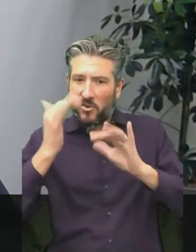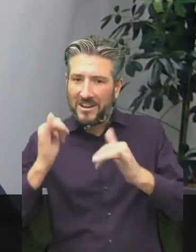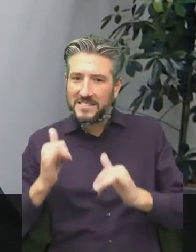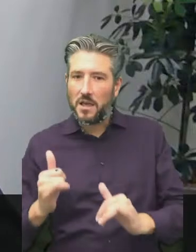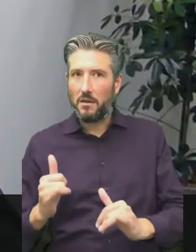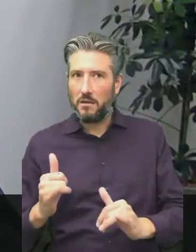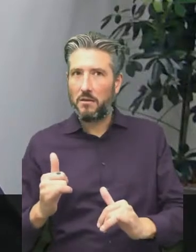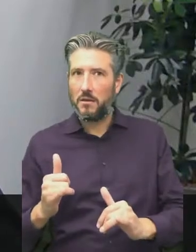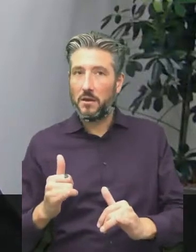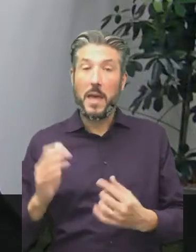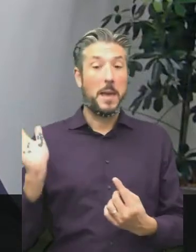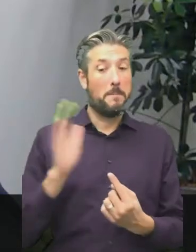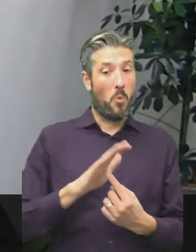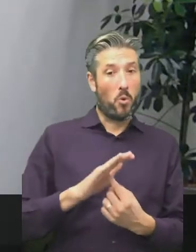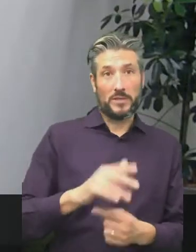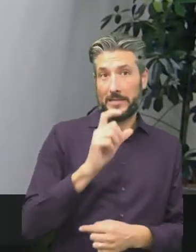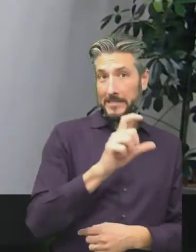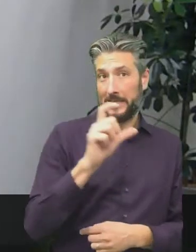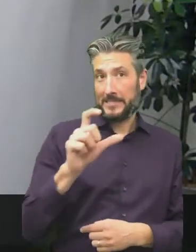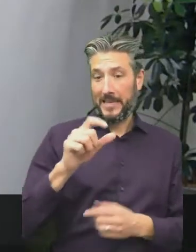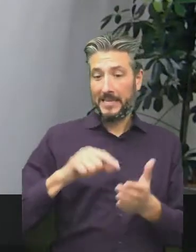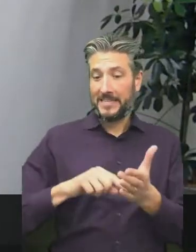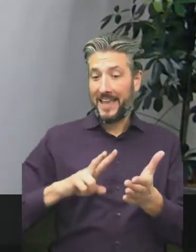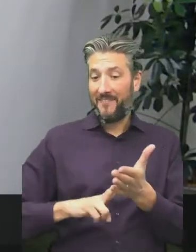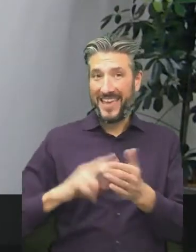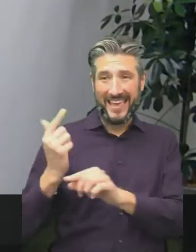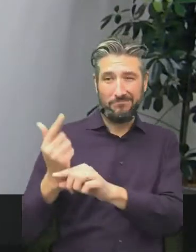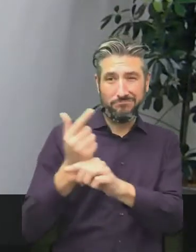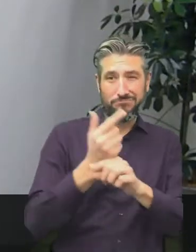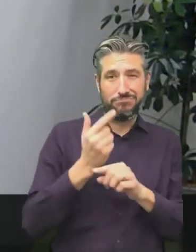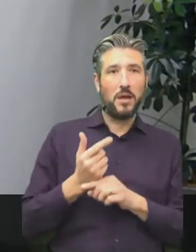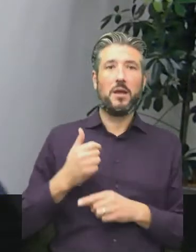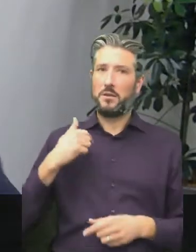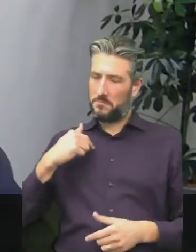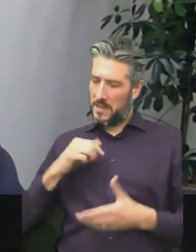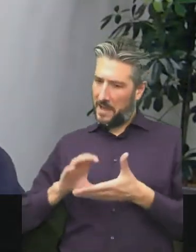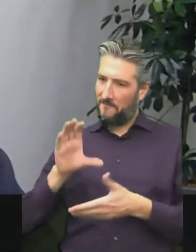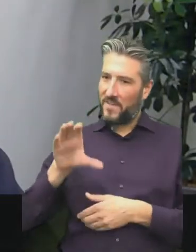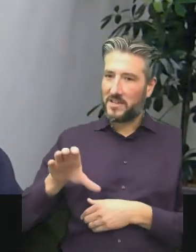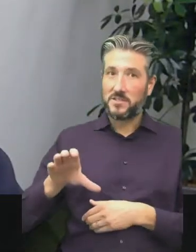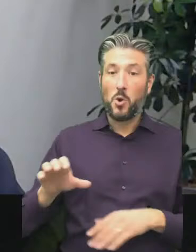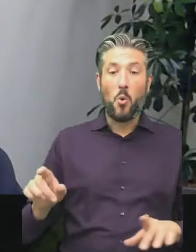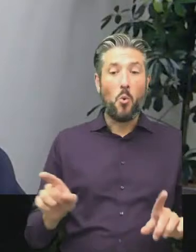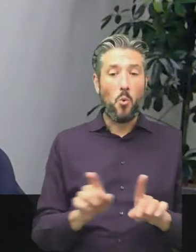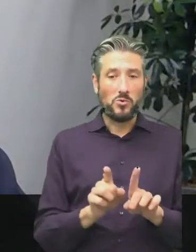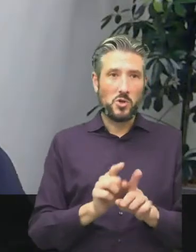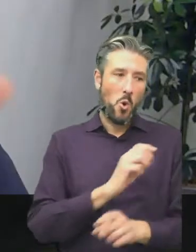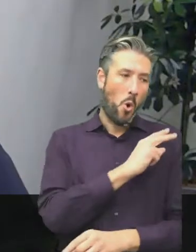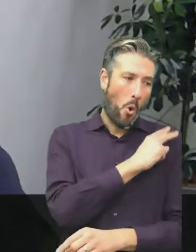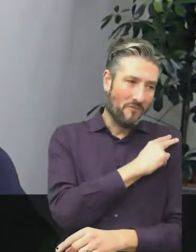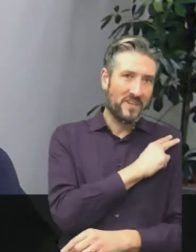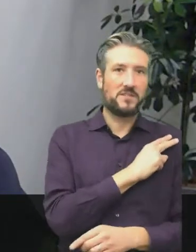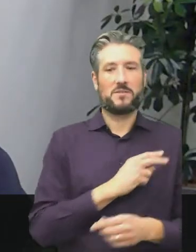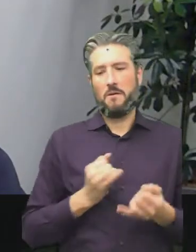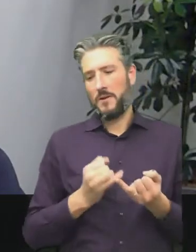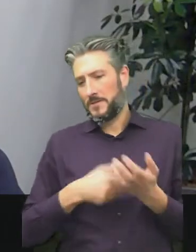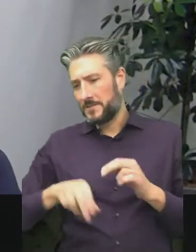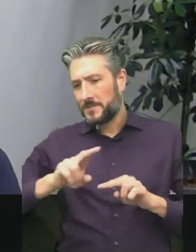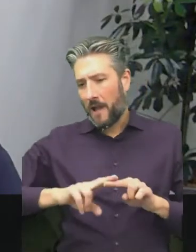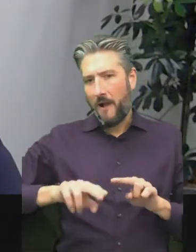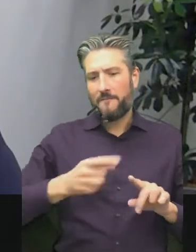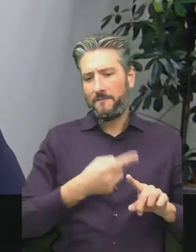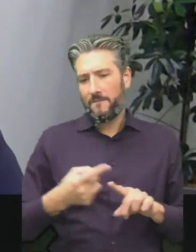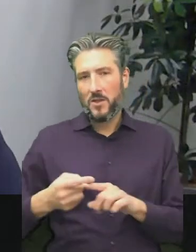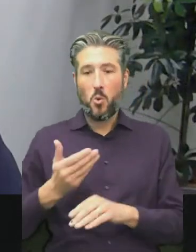CCTV, really important, and invested in officers and back office staff in police stations as well. And by the way, Navin, it's really